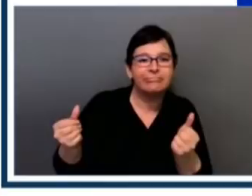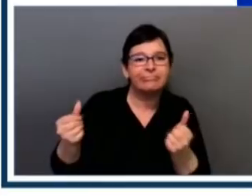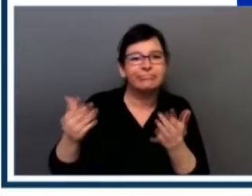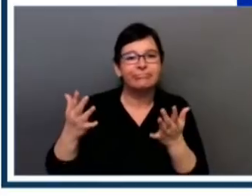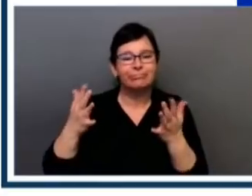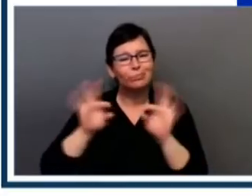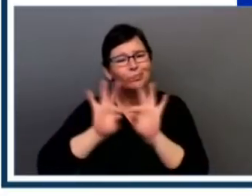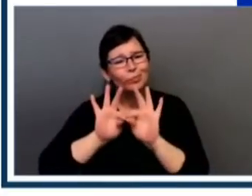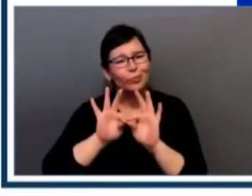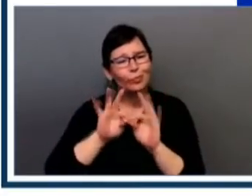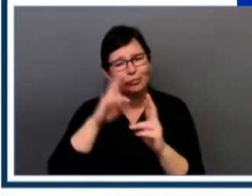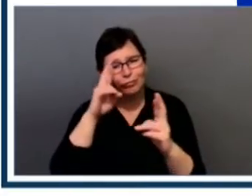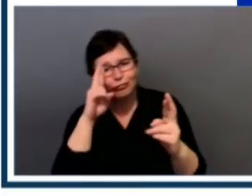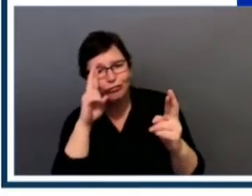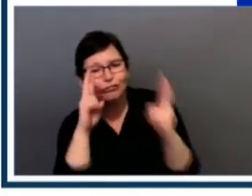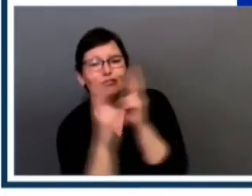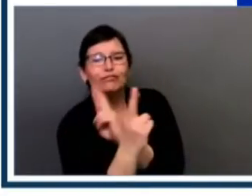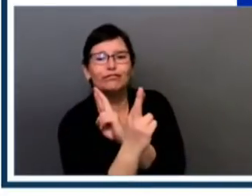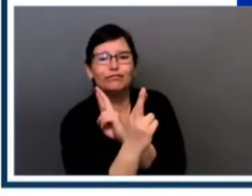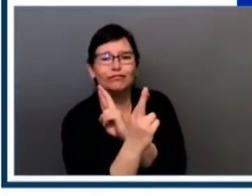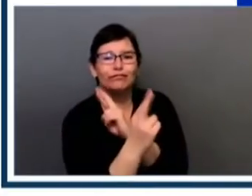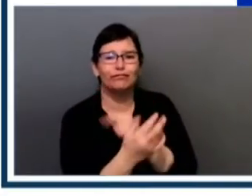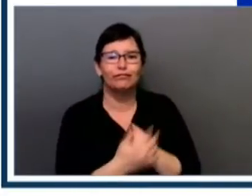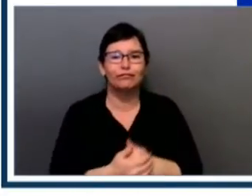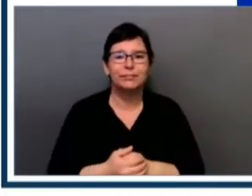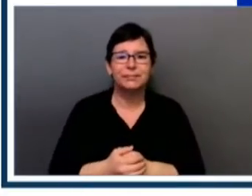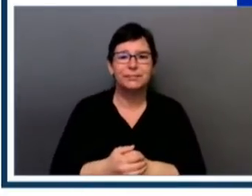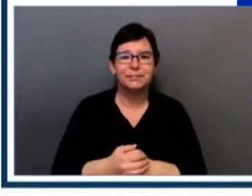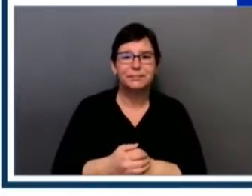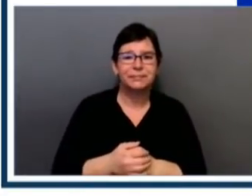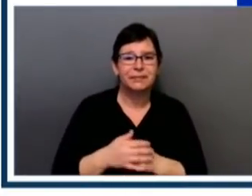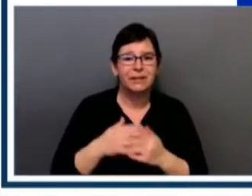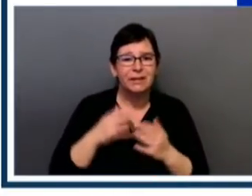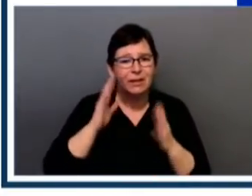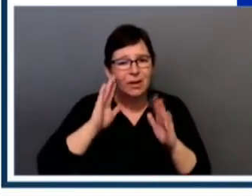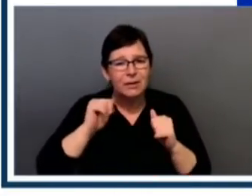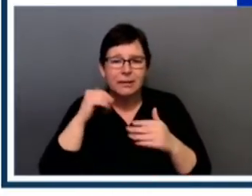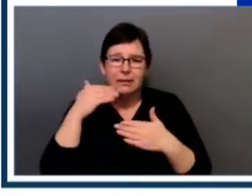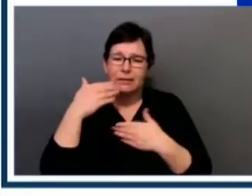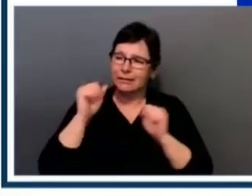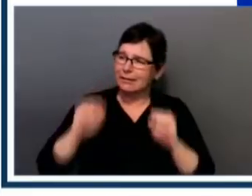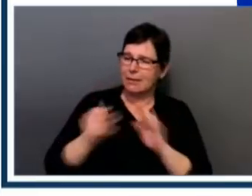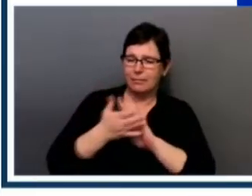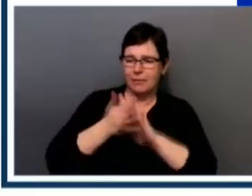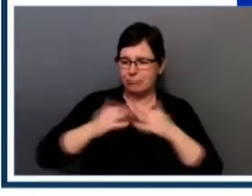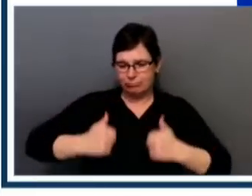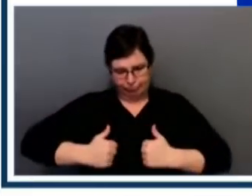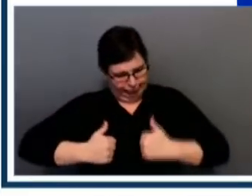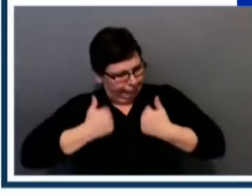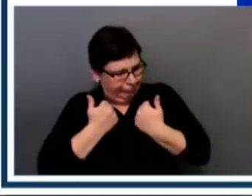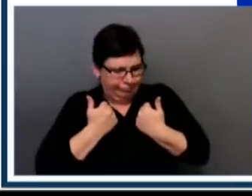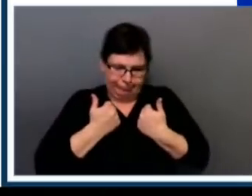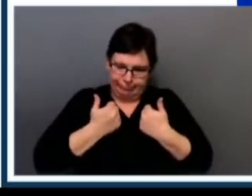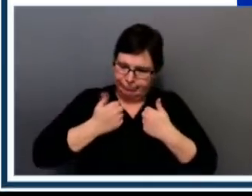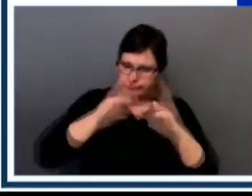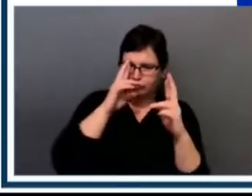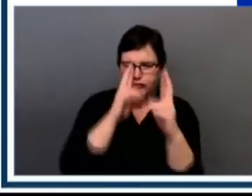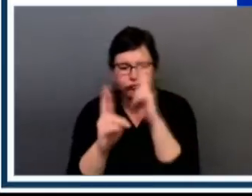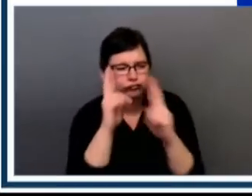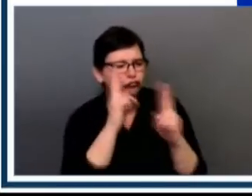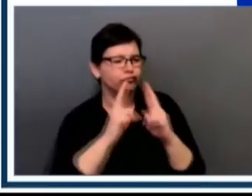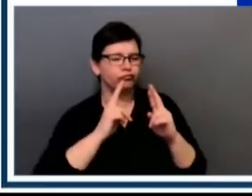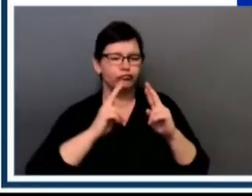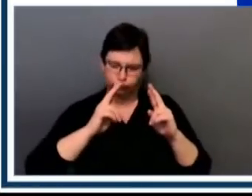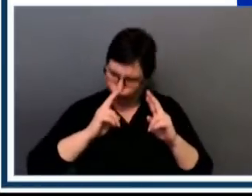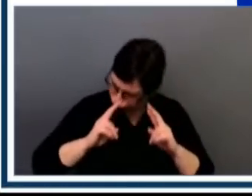to respectfully disagree, where we find ways, places that we can constantly remember that